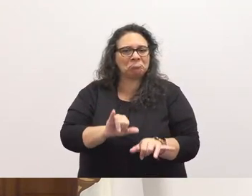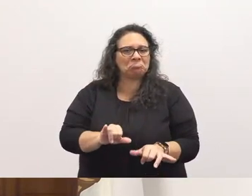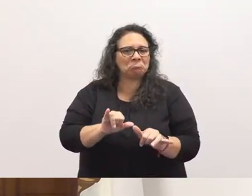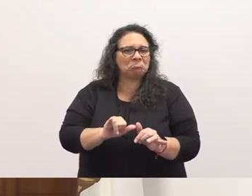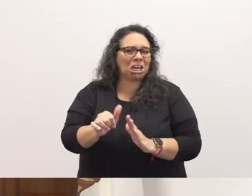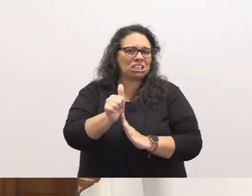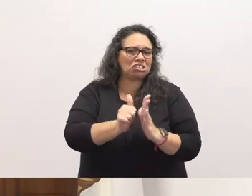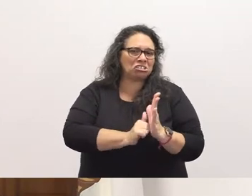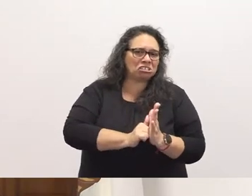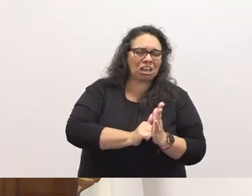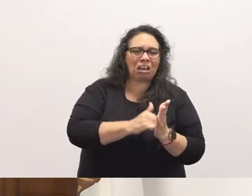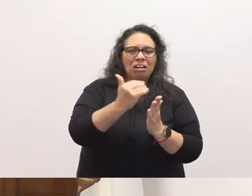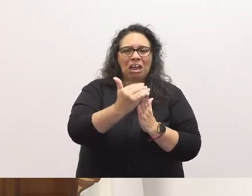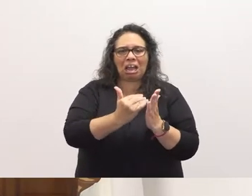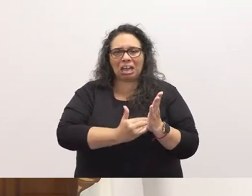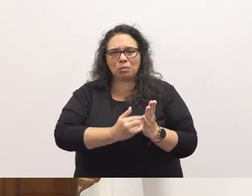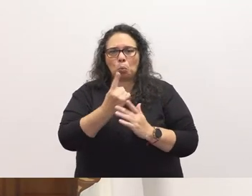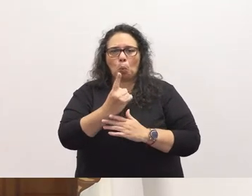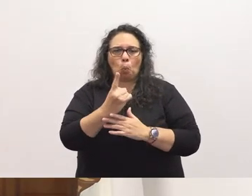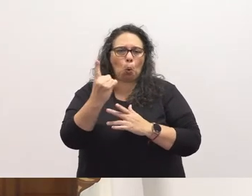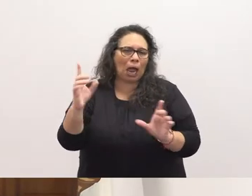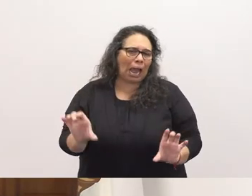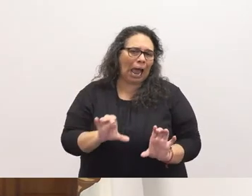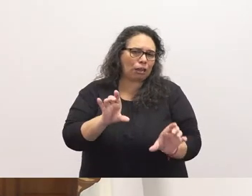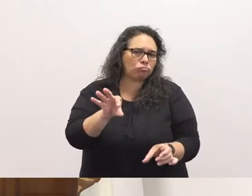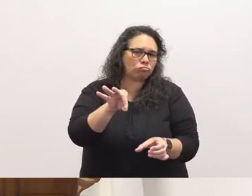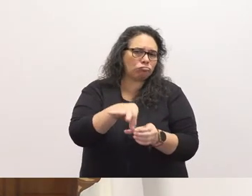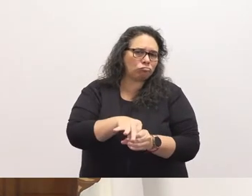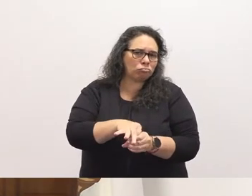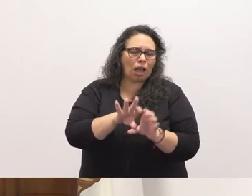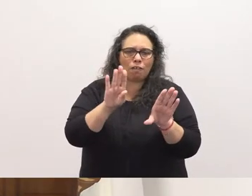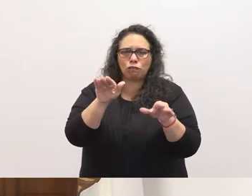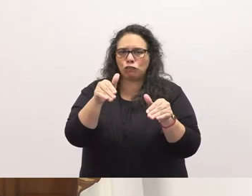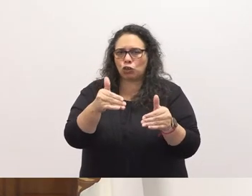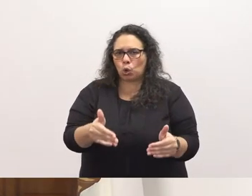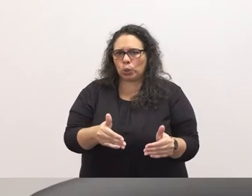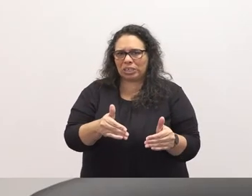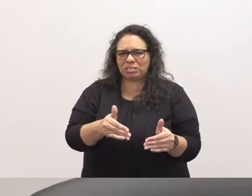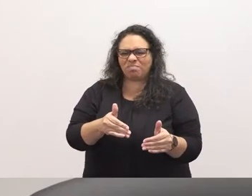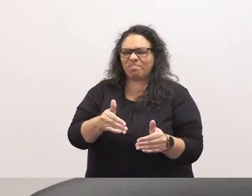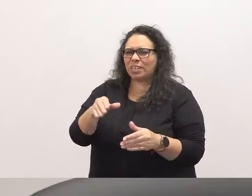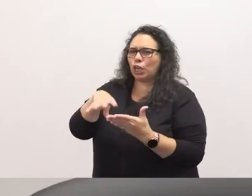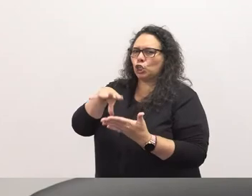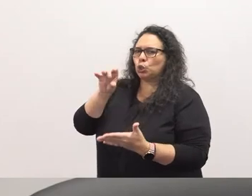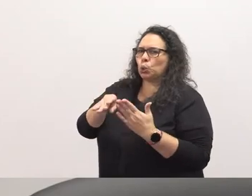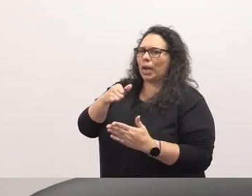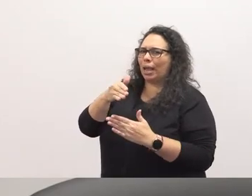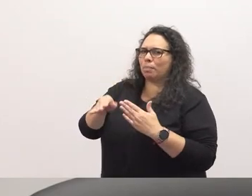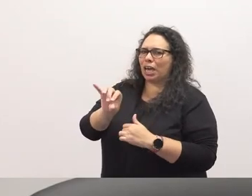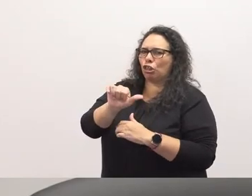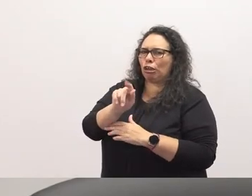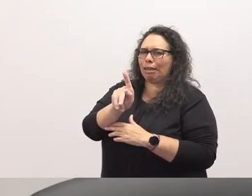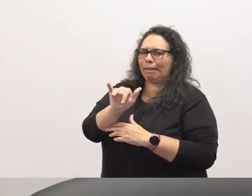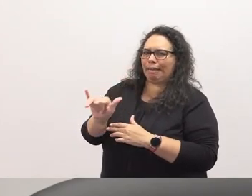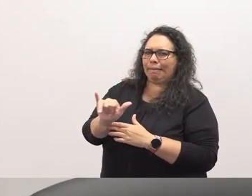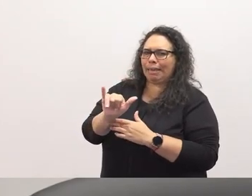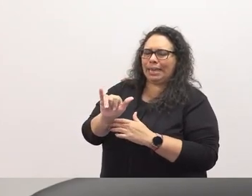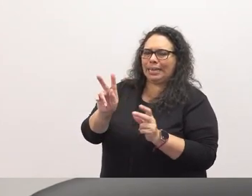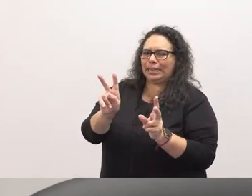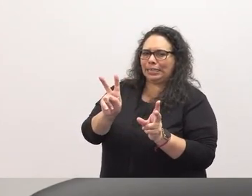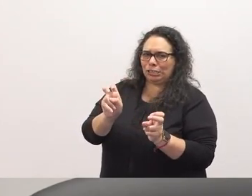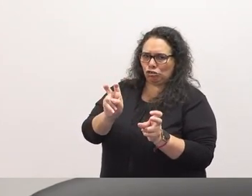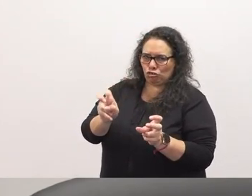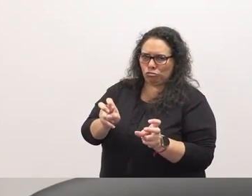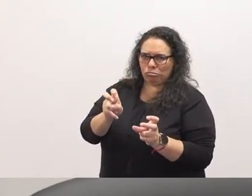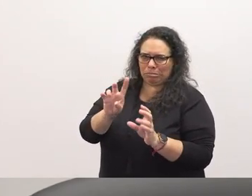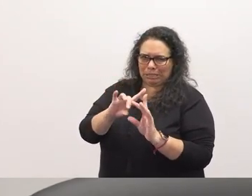for efficiency and to allow the board to focus our meetings more on student outcomes and other key issues of the district.